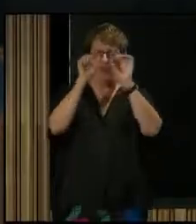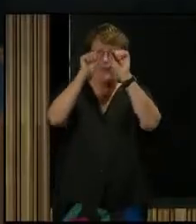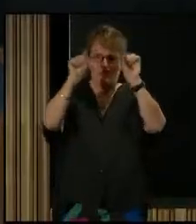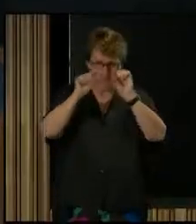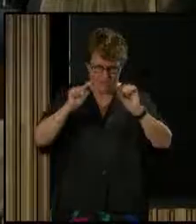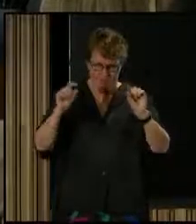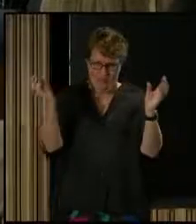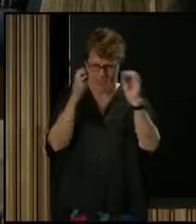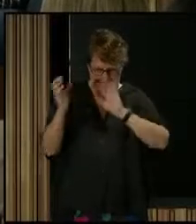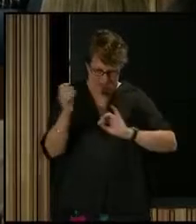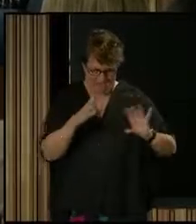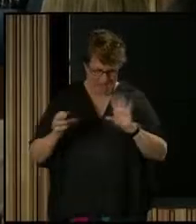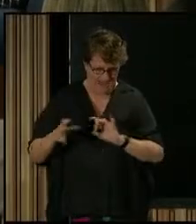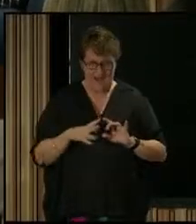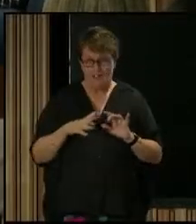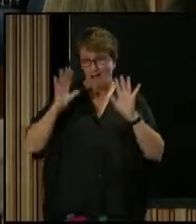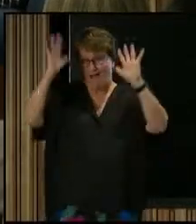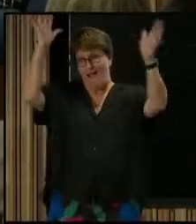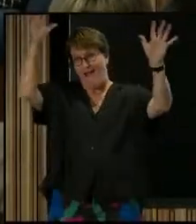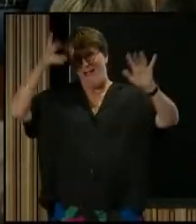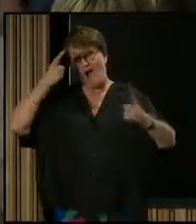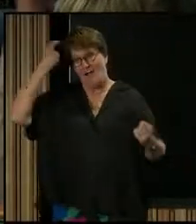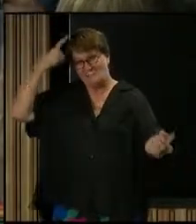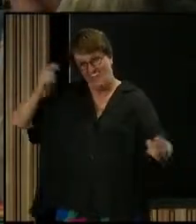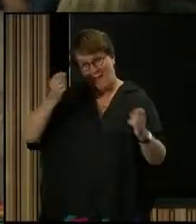it. I haven't done it yet, but you can applaud the idea. Hey.